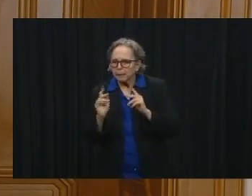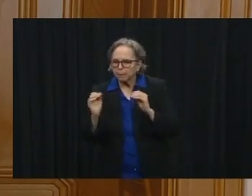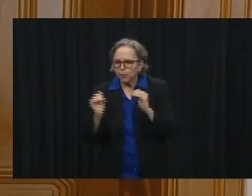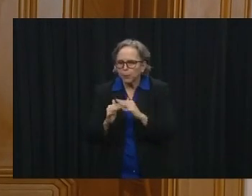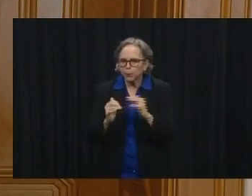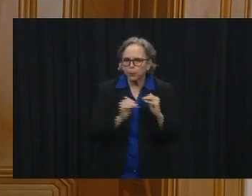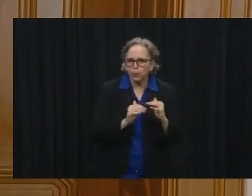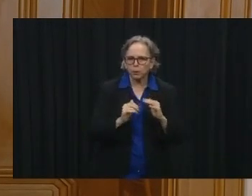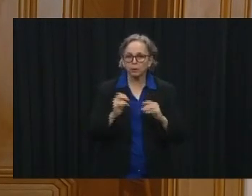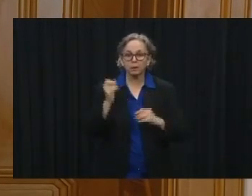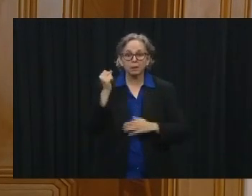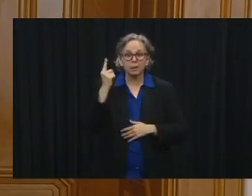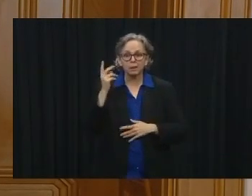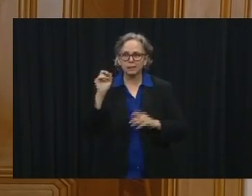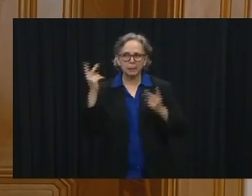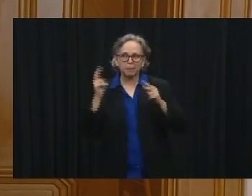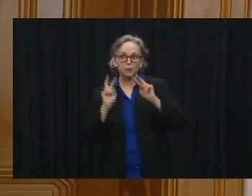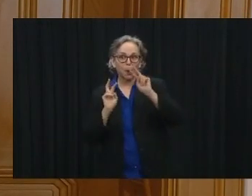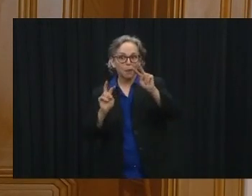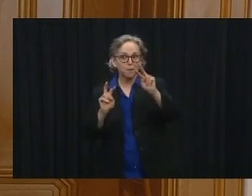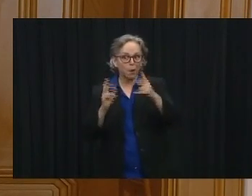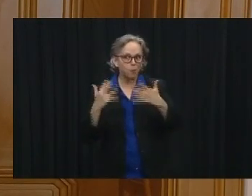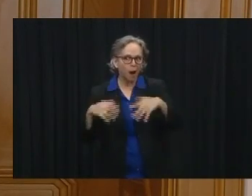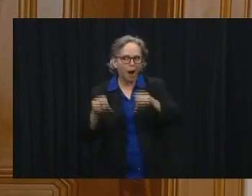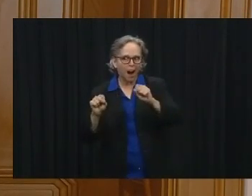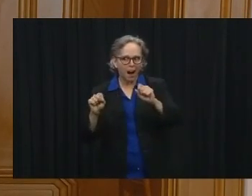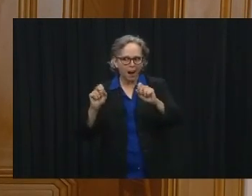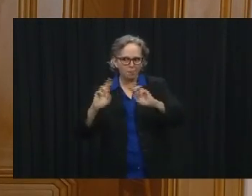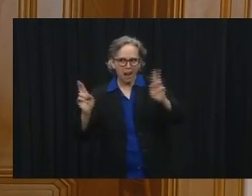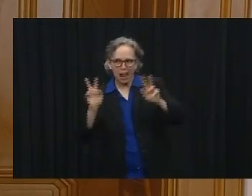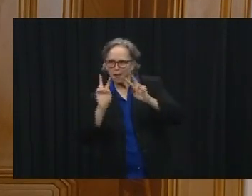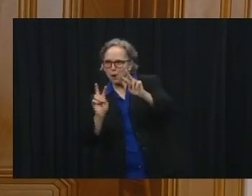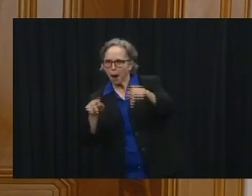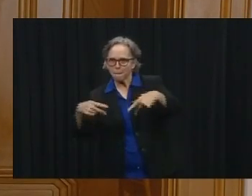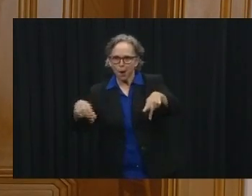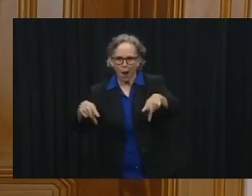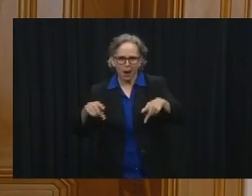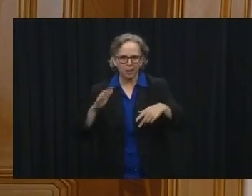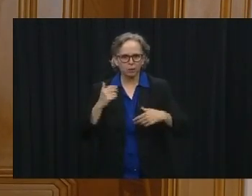to as we try to get through this and work through this every single day.